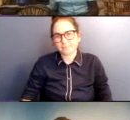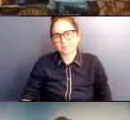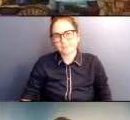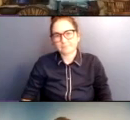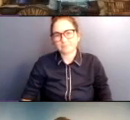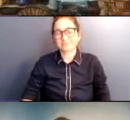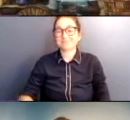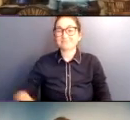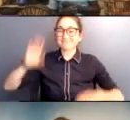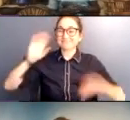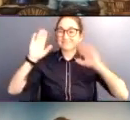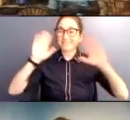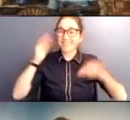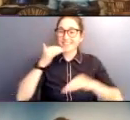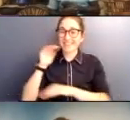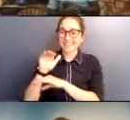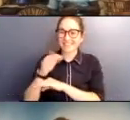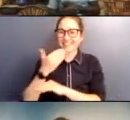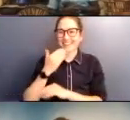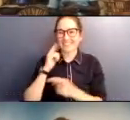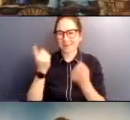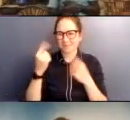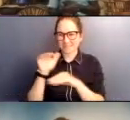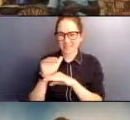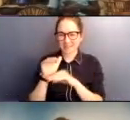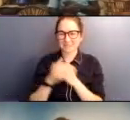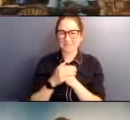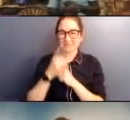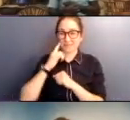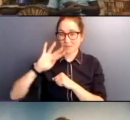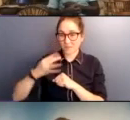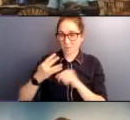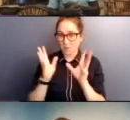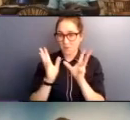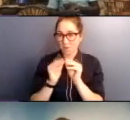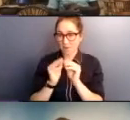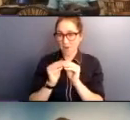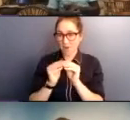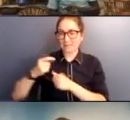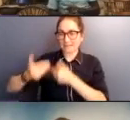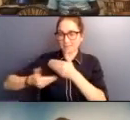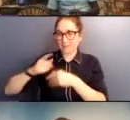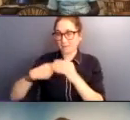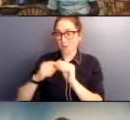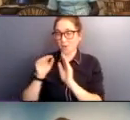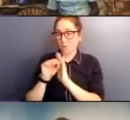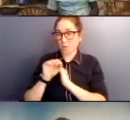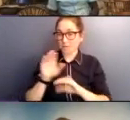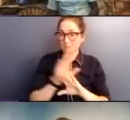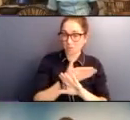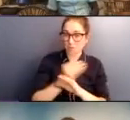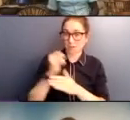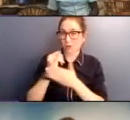Good evening. Thank you for joining us tonight for our fourth webinar in a series on New Orleans music and art in